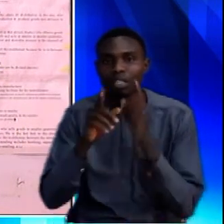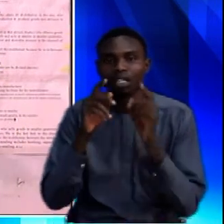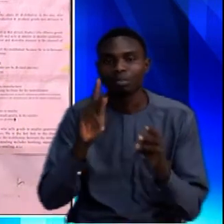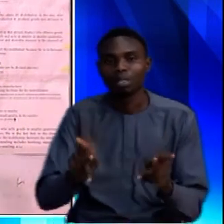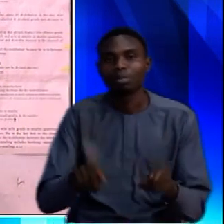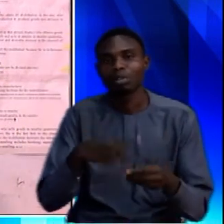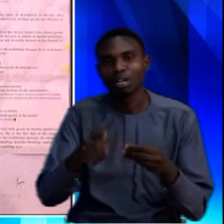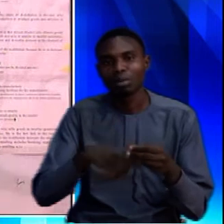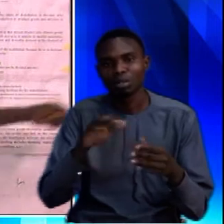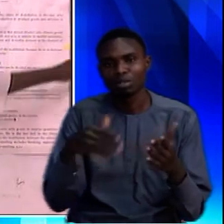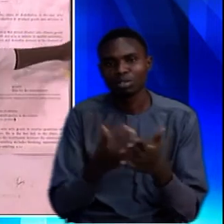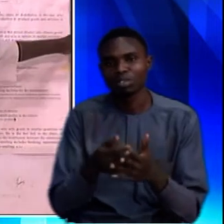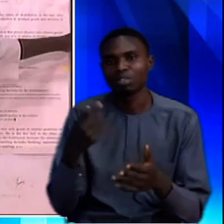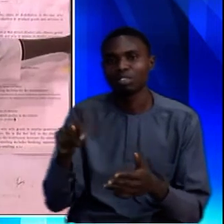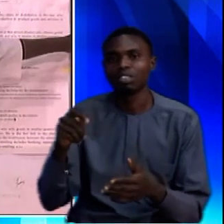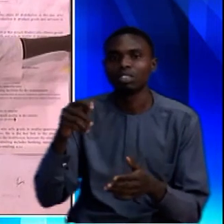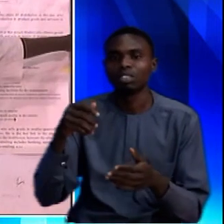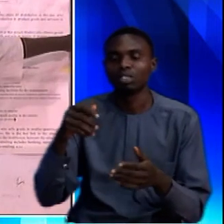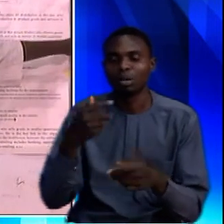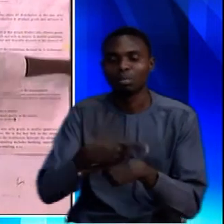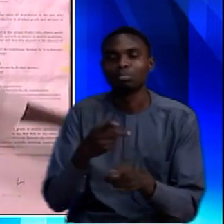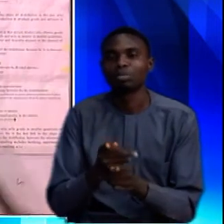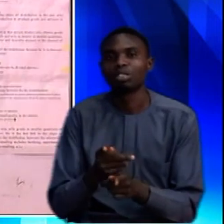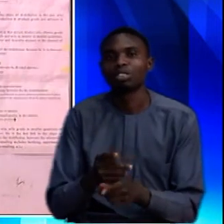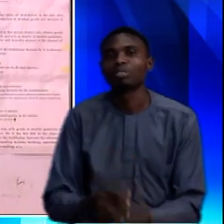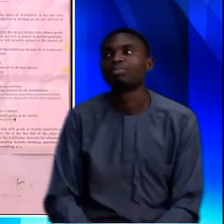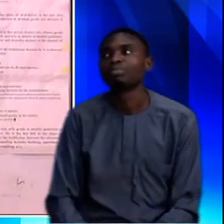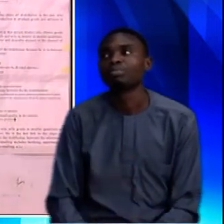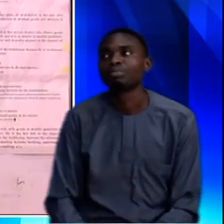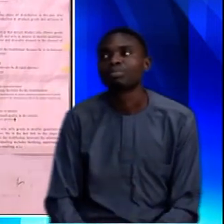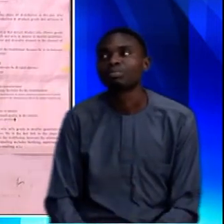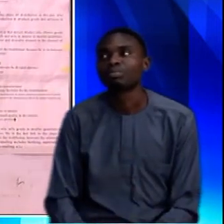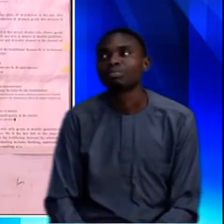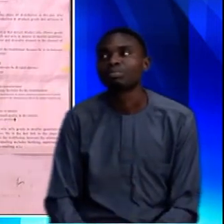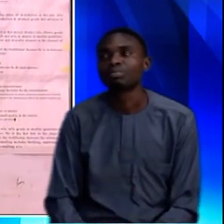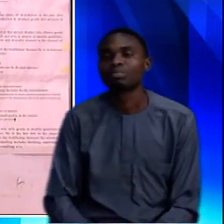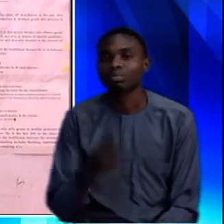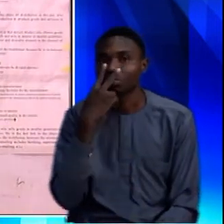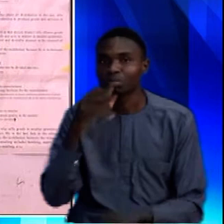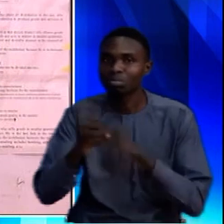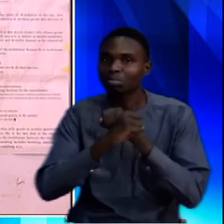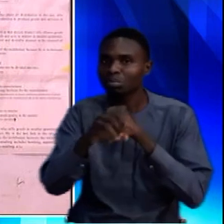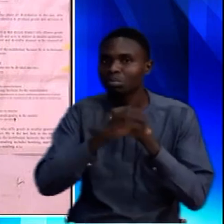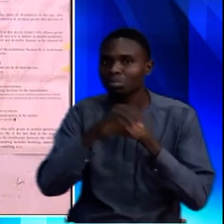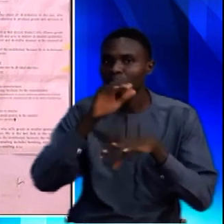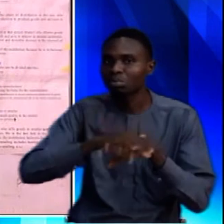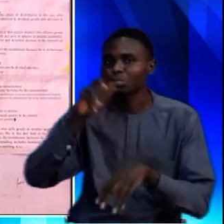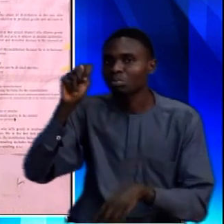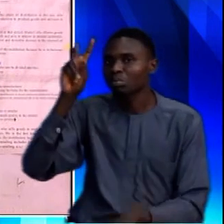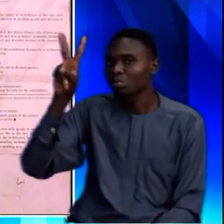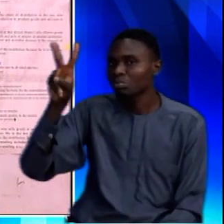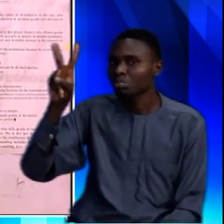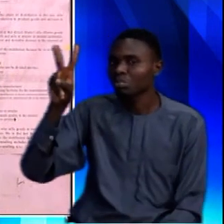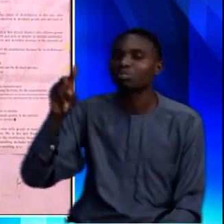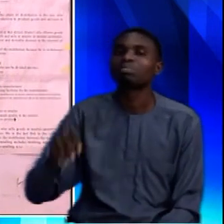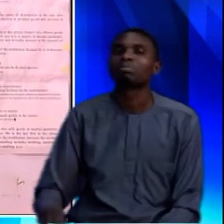together. That can be done through what? TV. If you're watching TV, you see products, advertisements, you see people, most especially during politics, you see